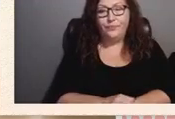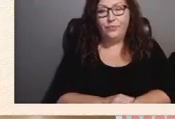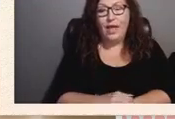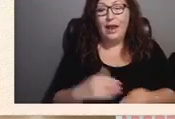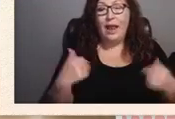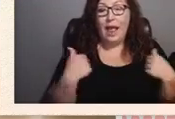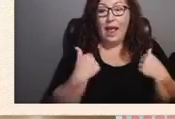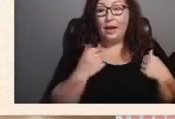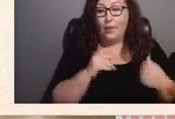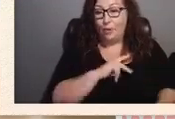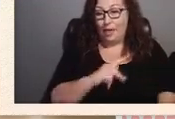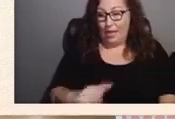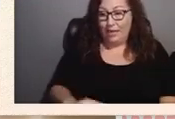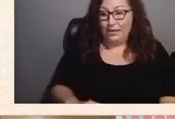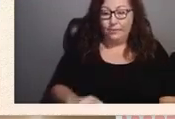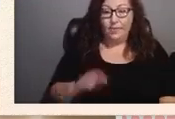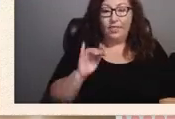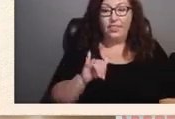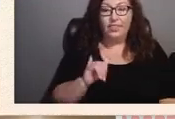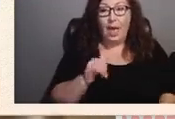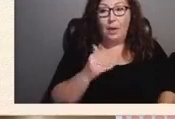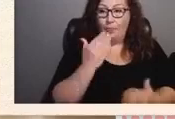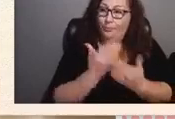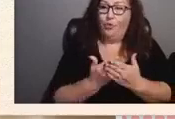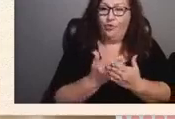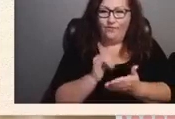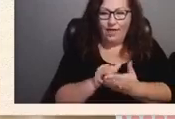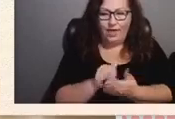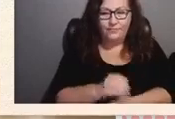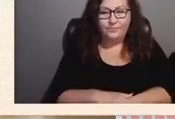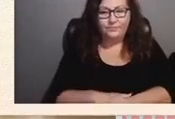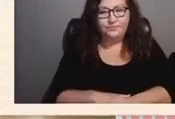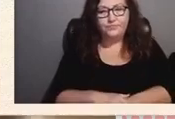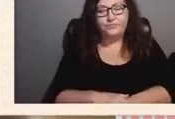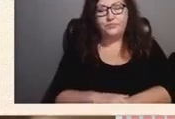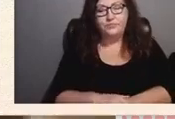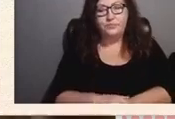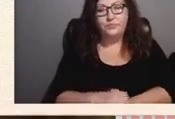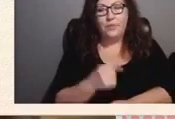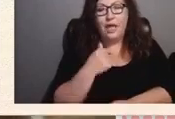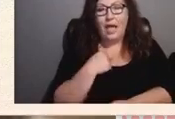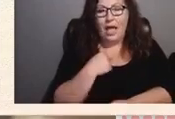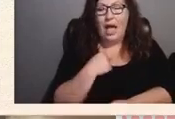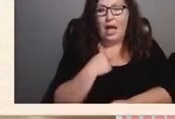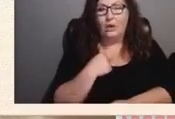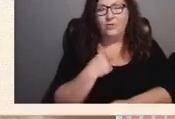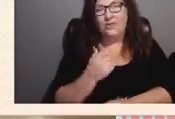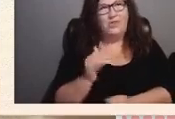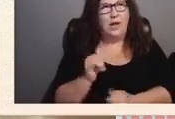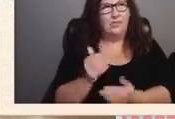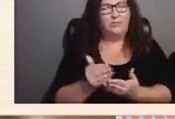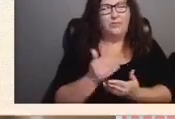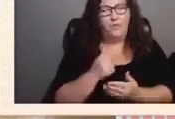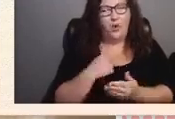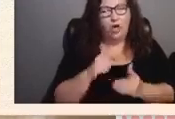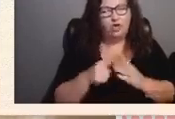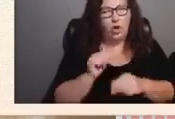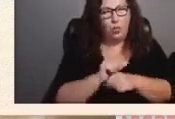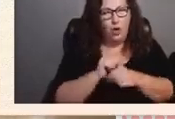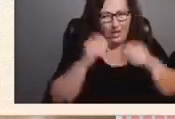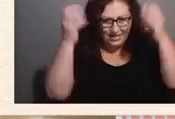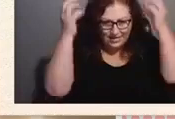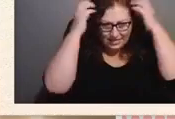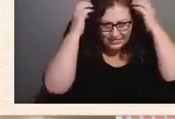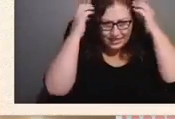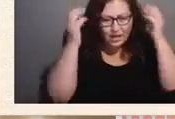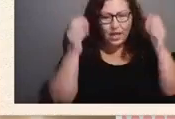that proved that. So I was spending the day, this is before I started working at Disney, I was